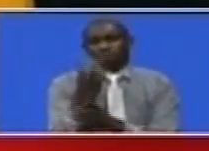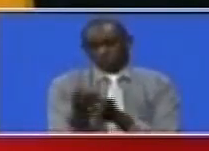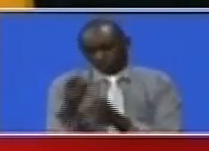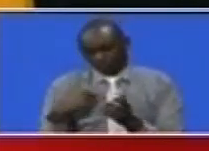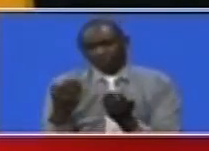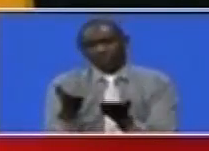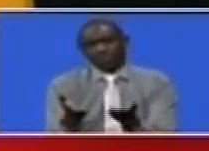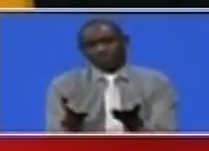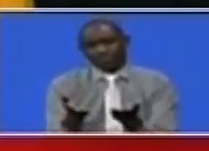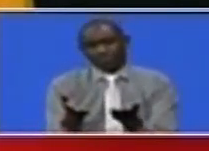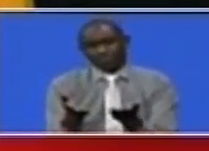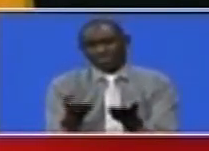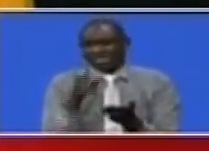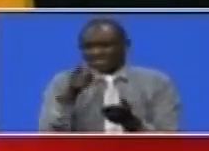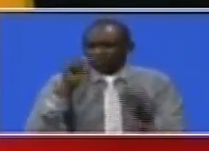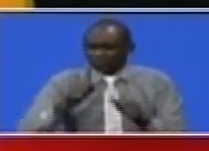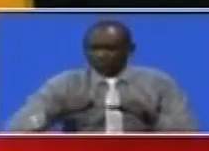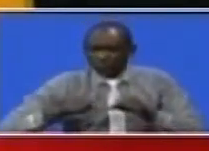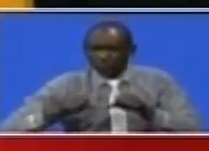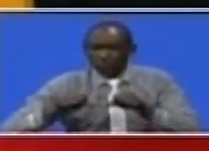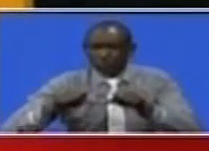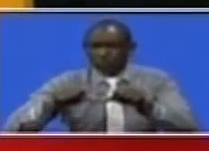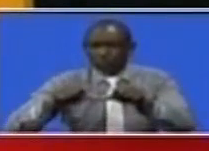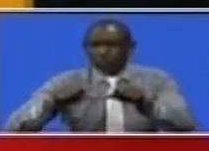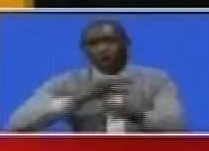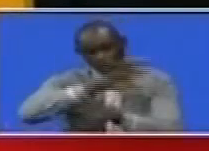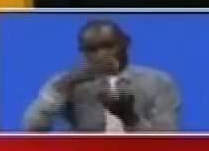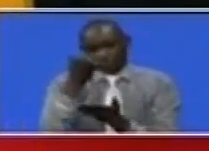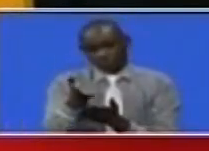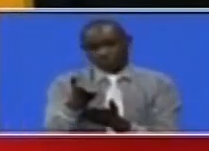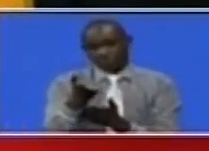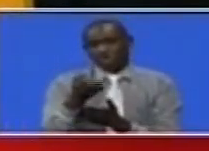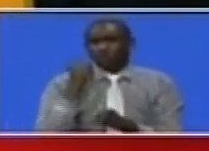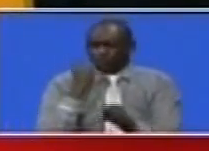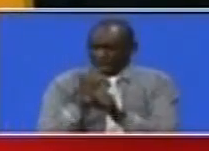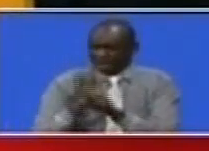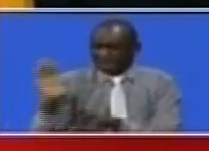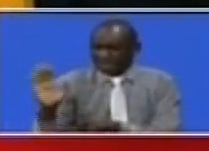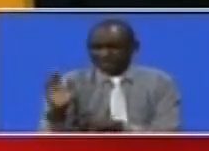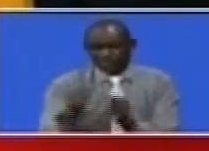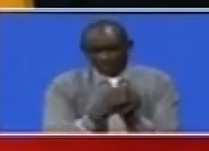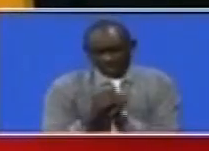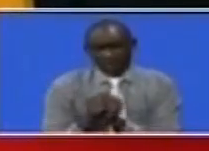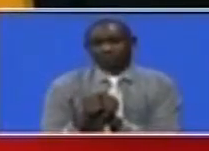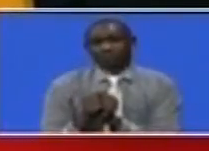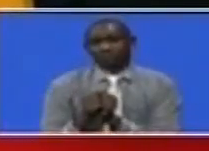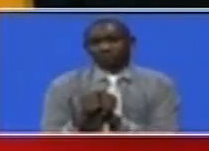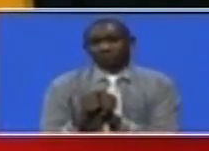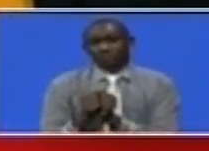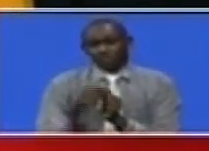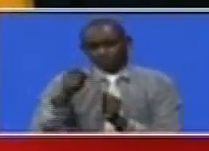gives, sustain all of you in your efforts to cultivate